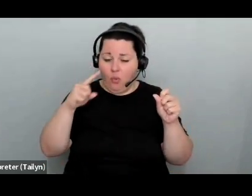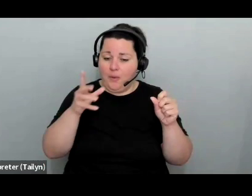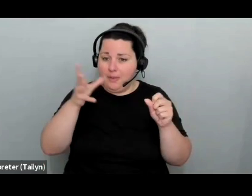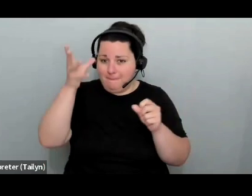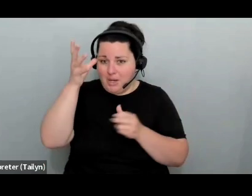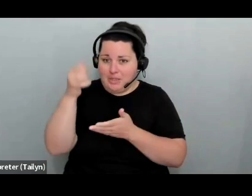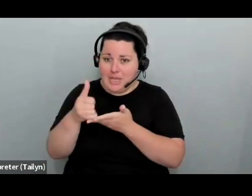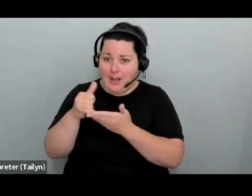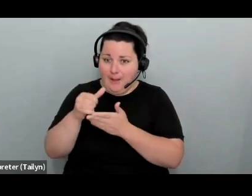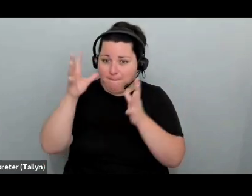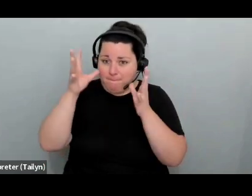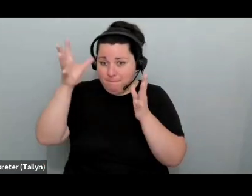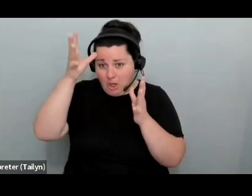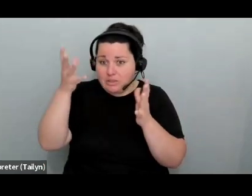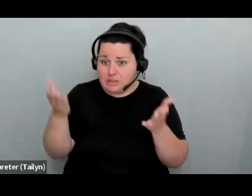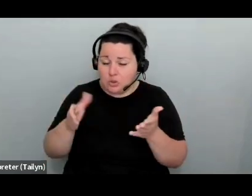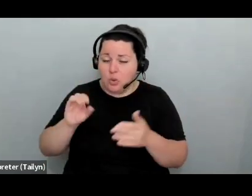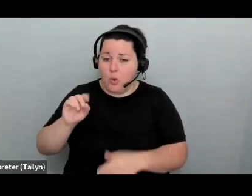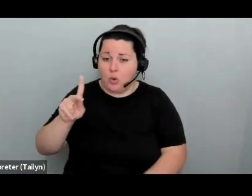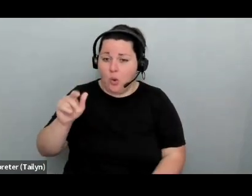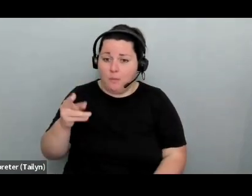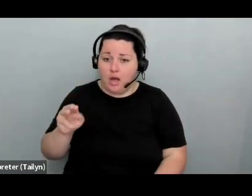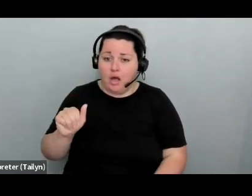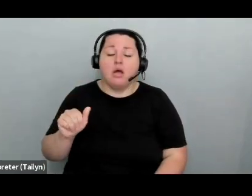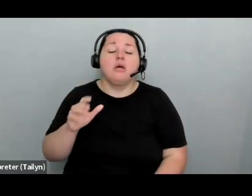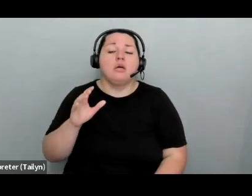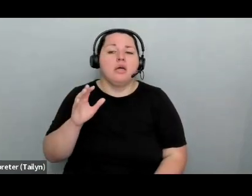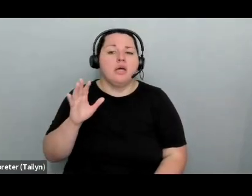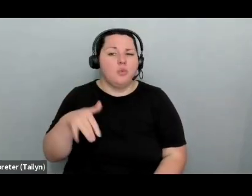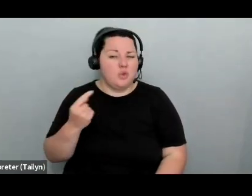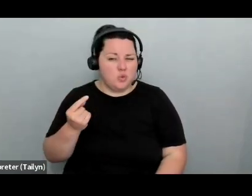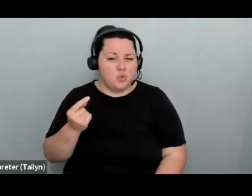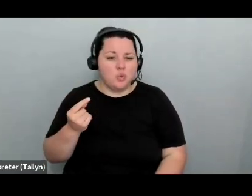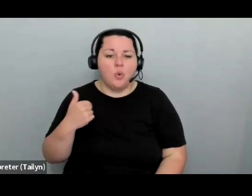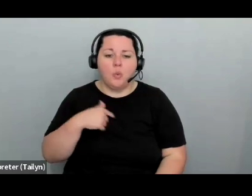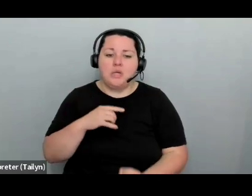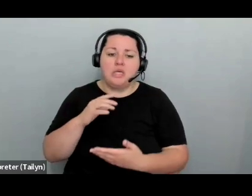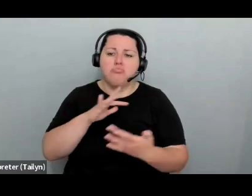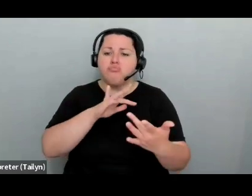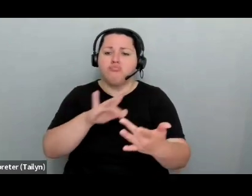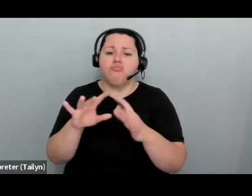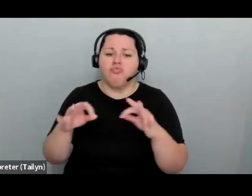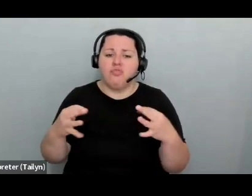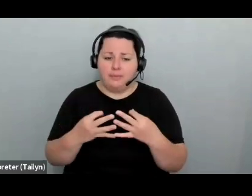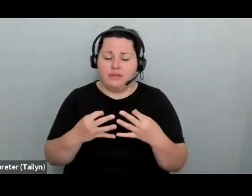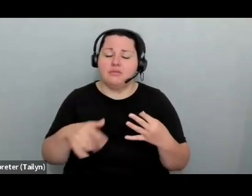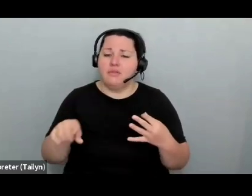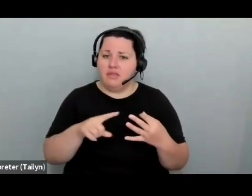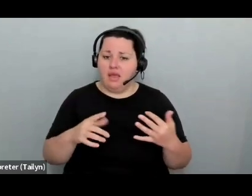Parents Helping Parents here in Oklahoma, and what that is we reach out to families that